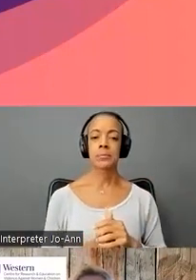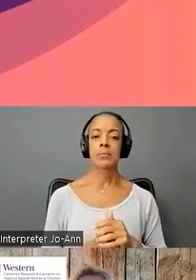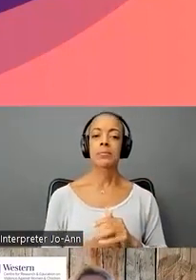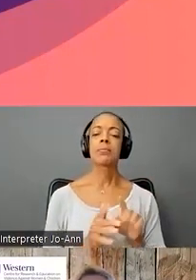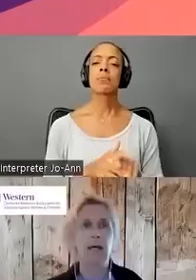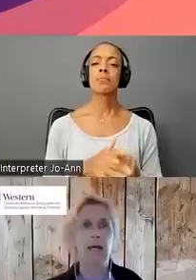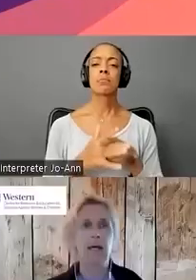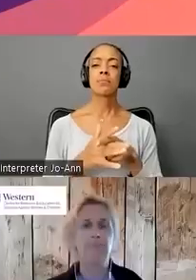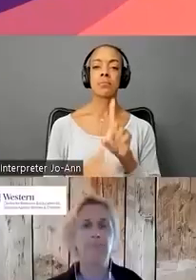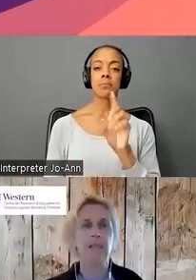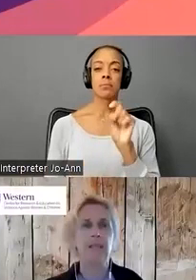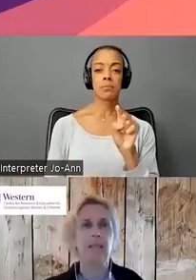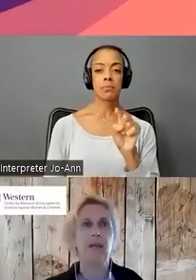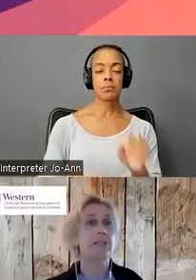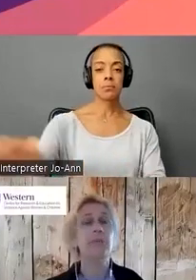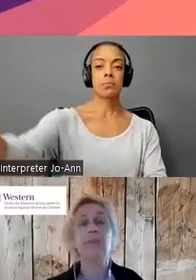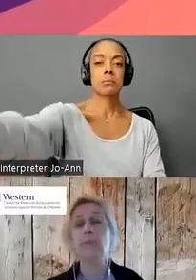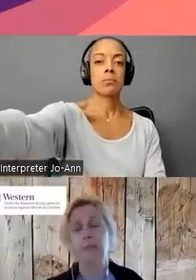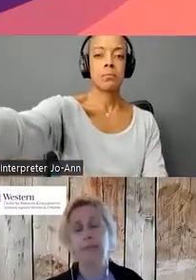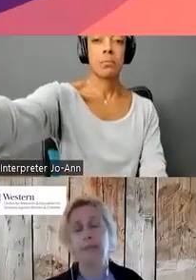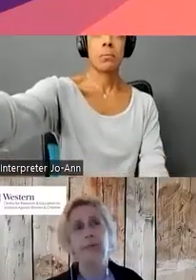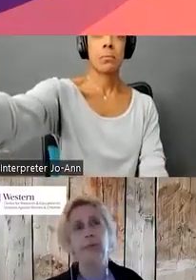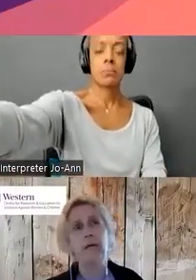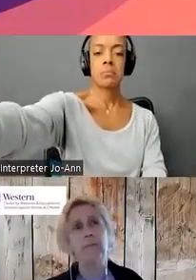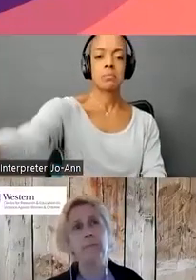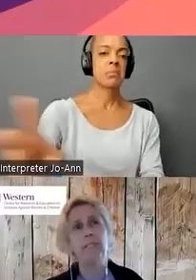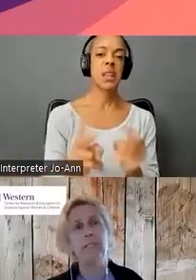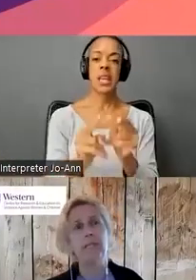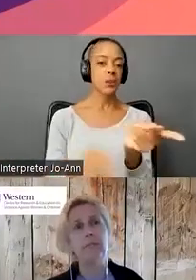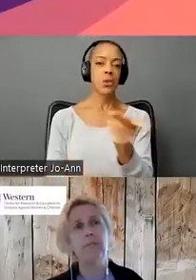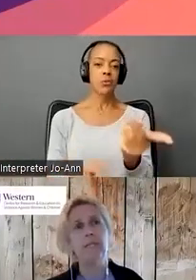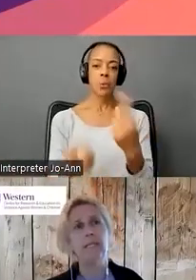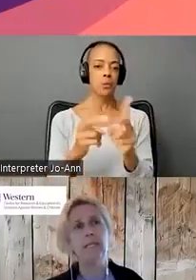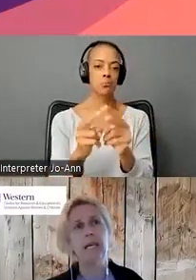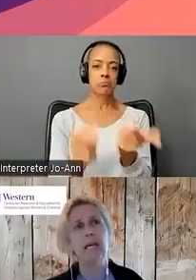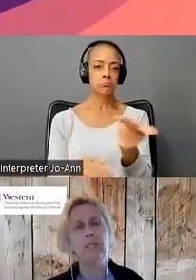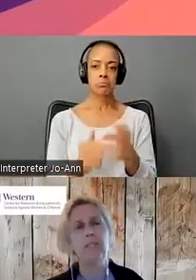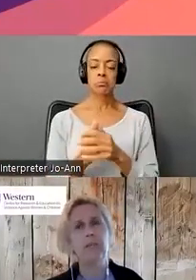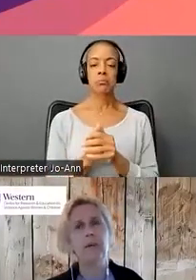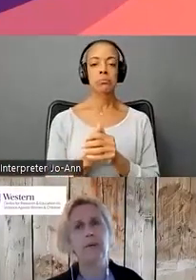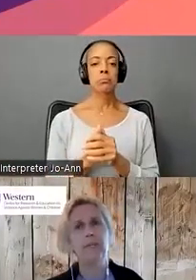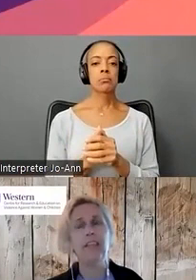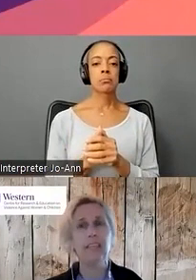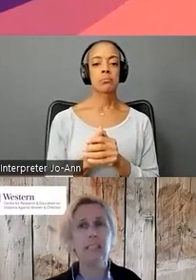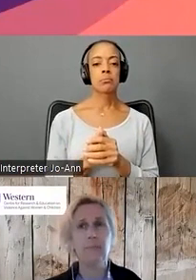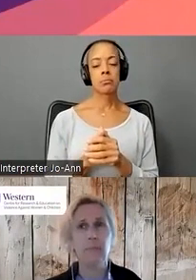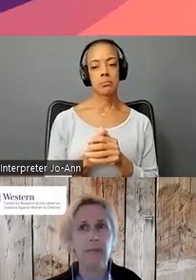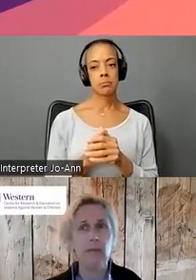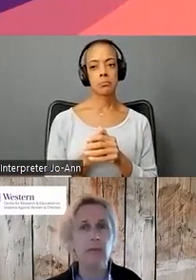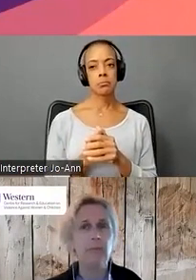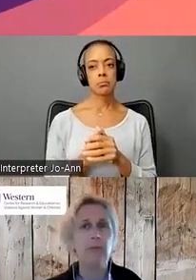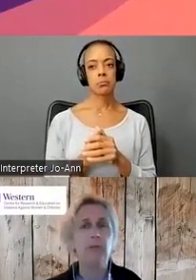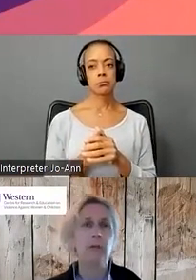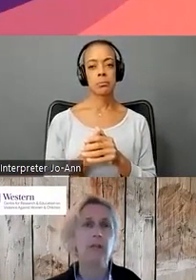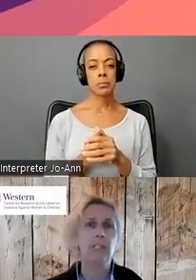with a question that's to either one of you, but it's it's really a question about, I think it's